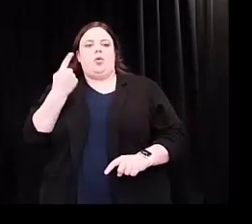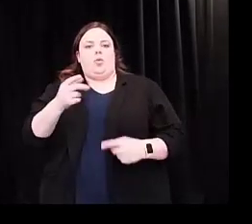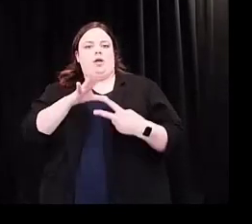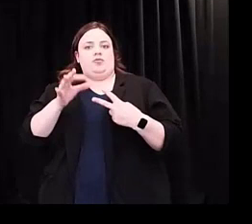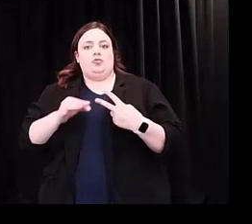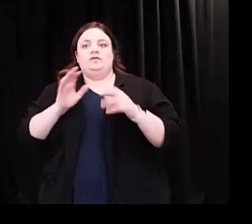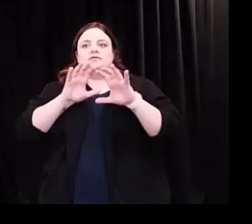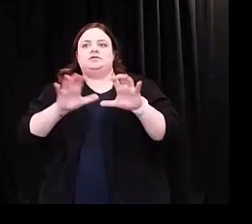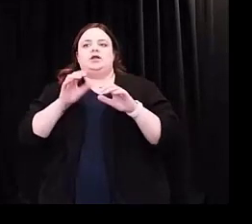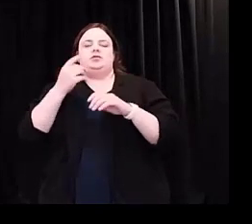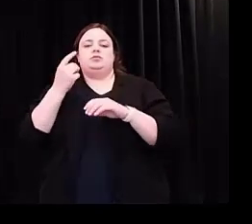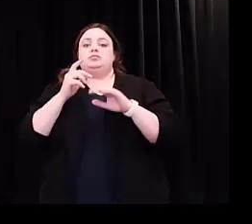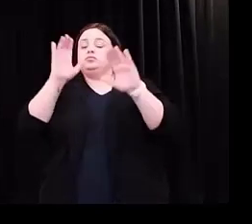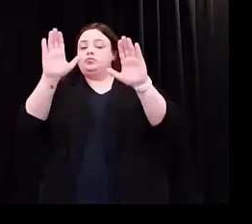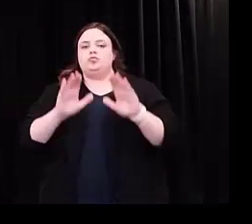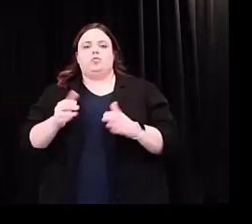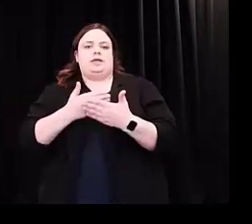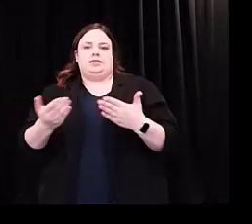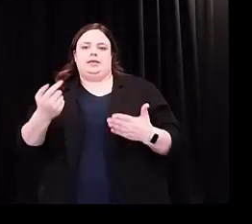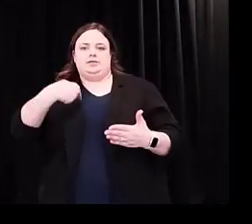great stuff. We're really trying to focus on,